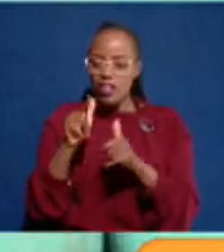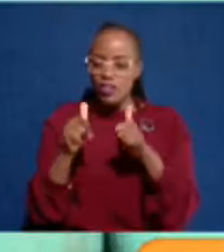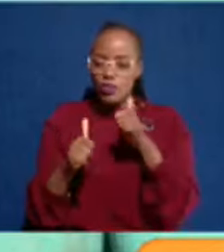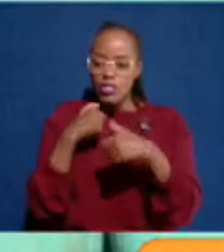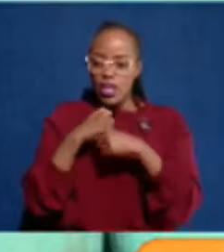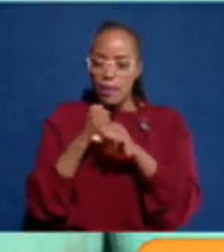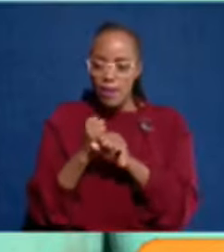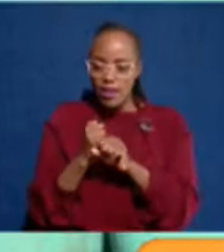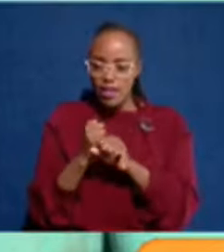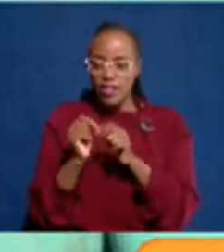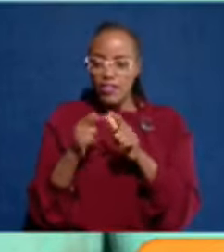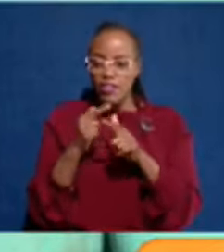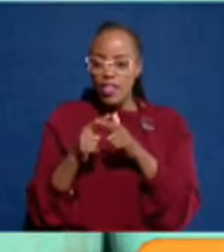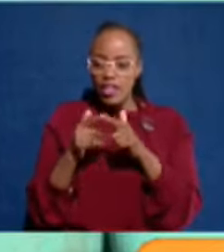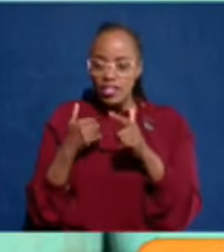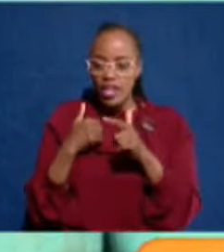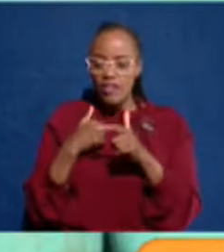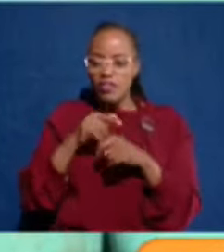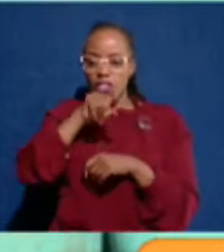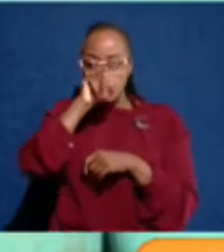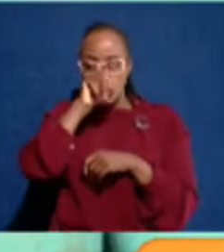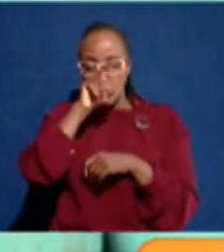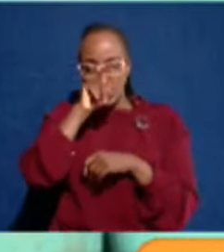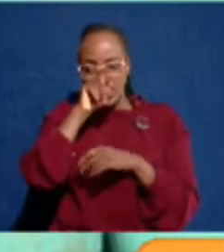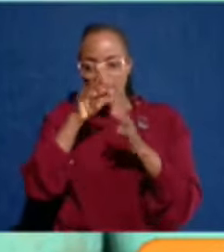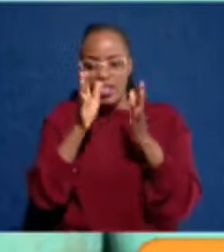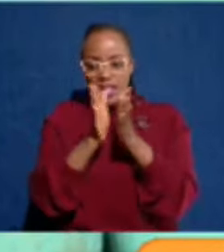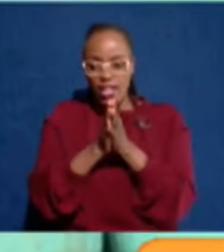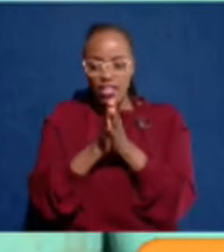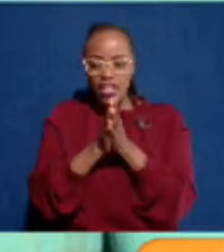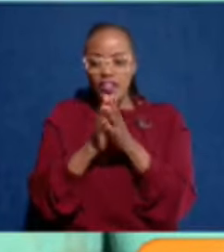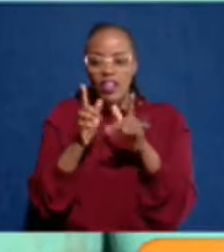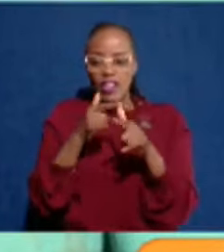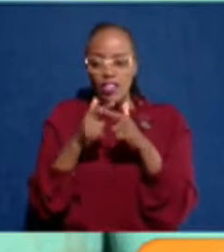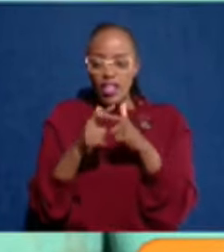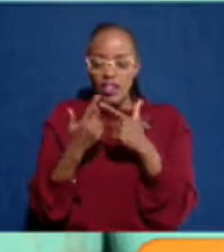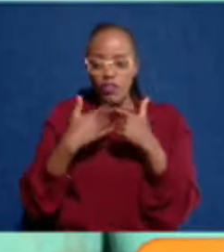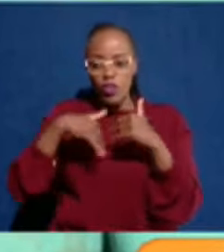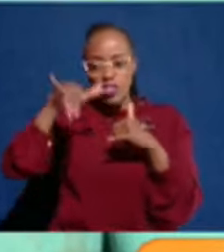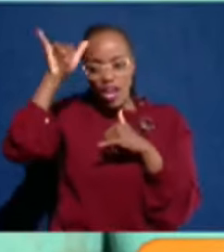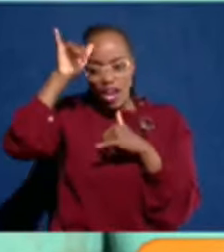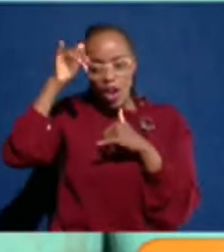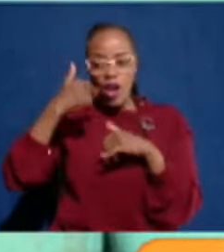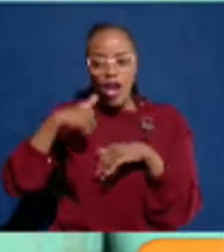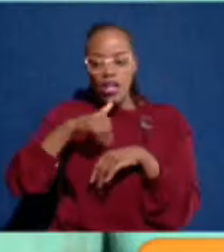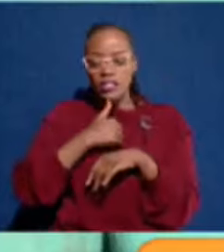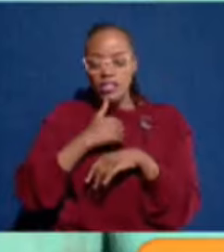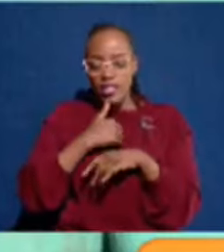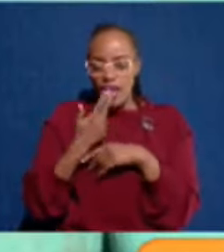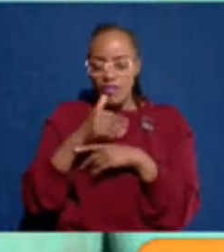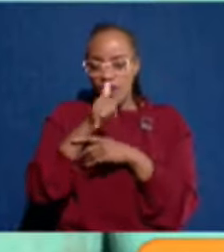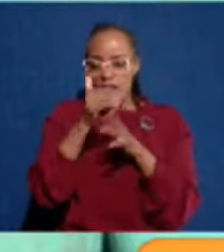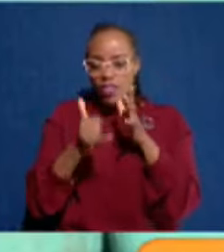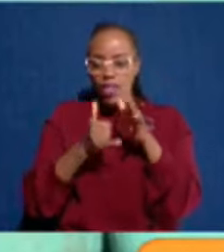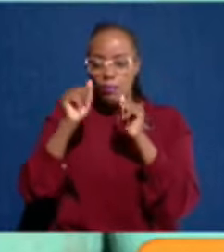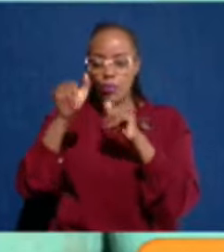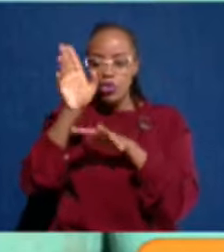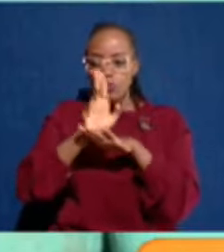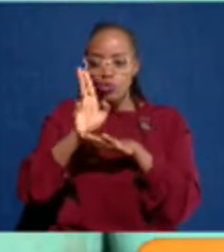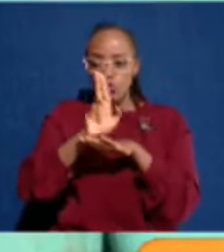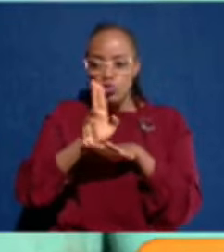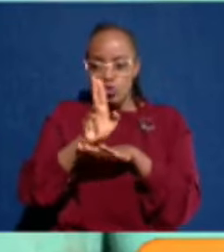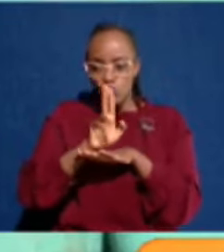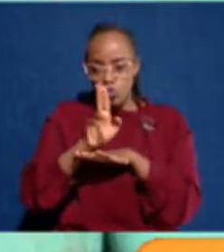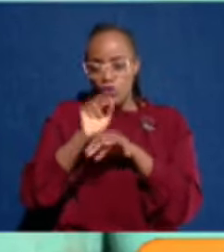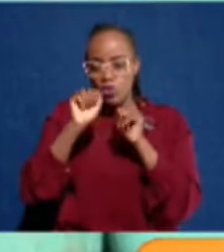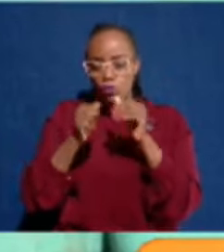making juncao pellets for fish and chicken and even goats and cows. we have another machine that